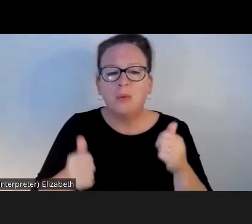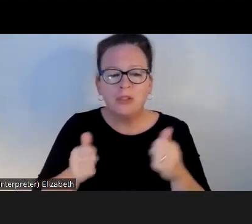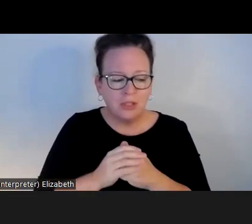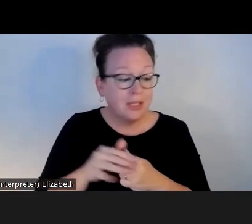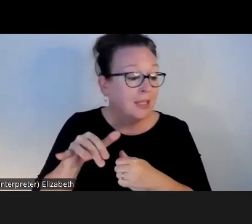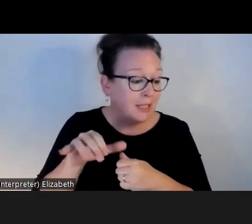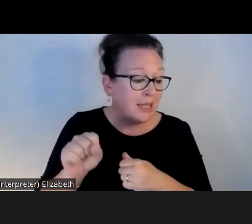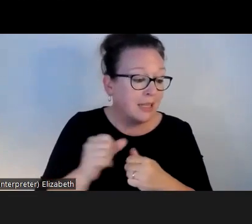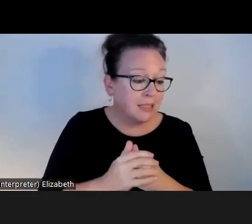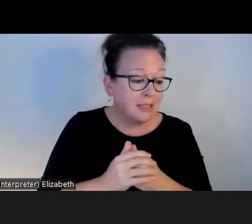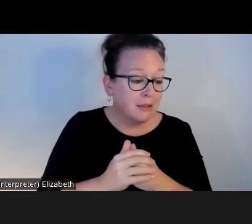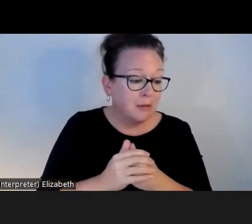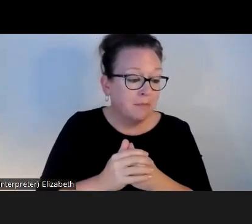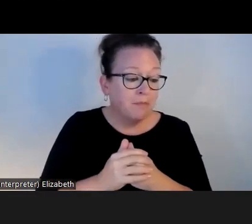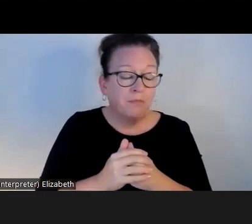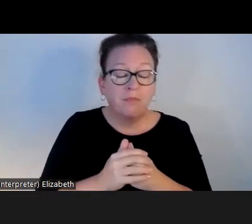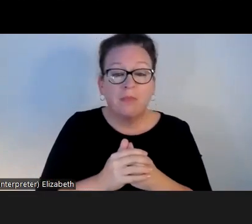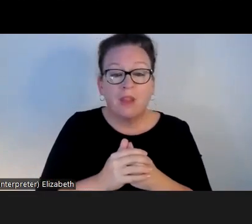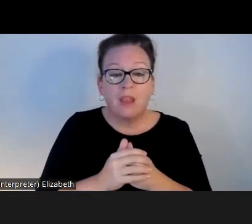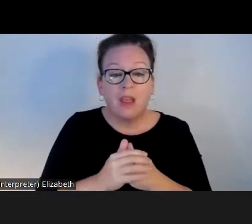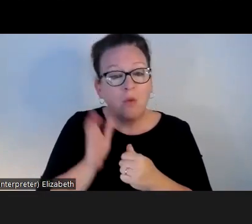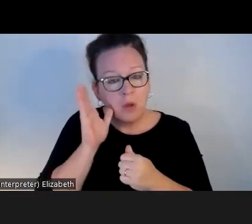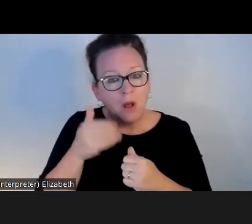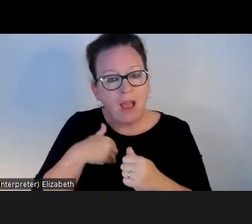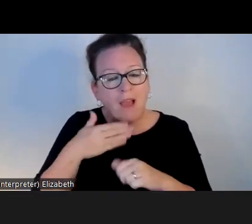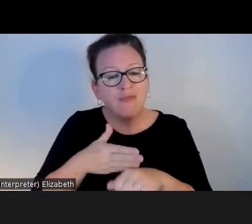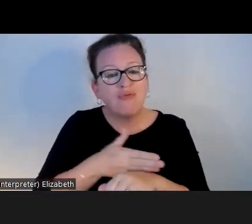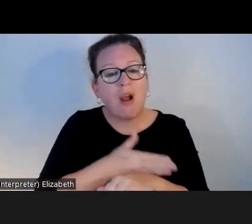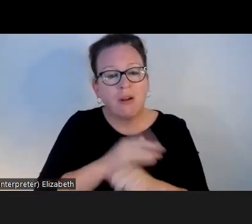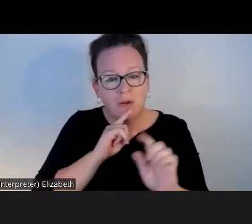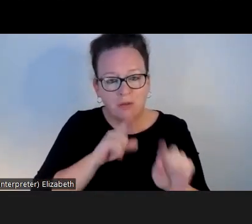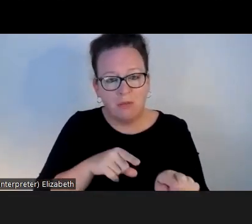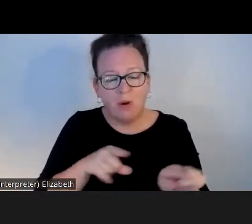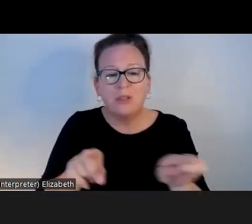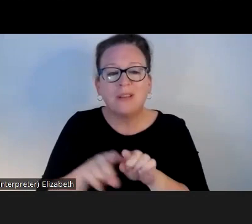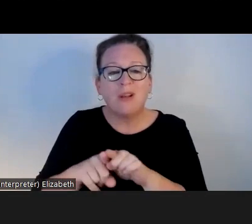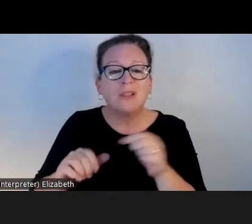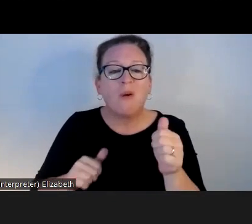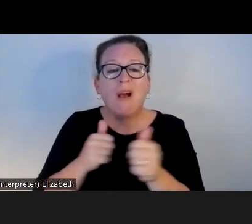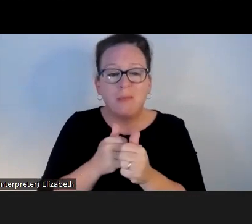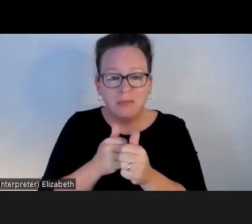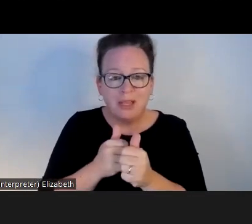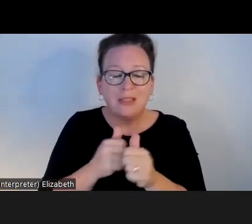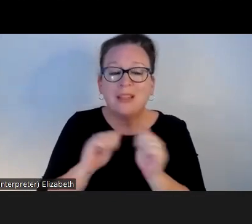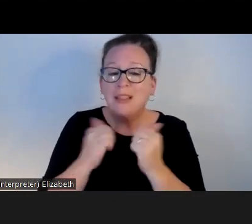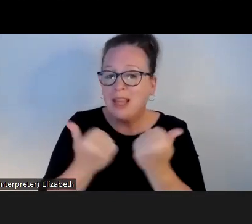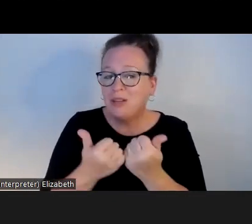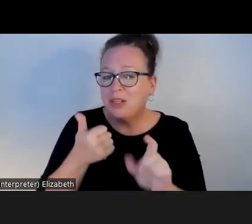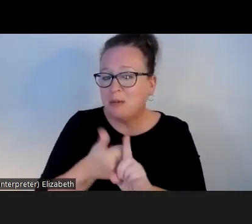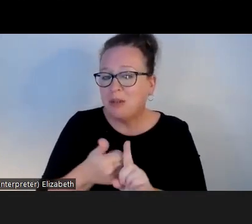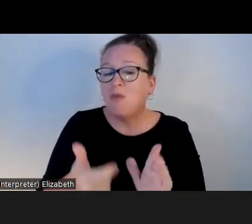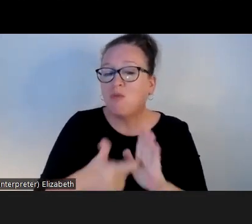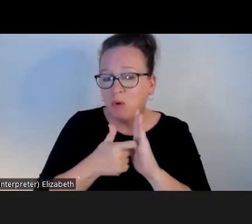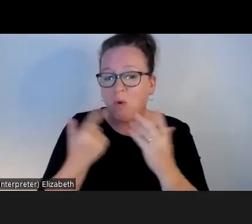there will be progress reports and updates that the agencies will have to do.